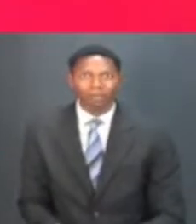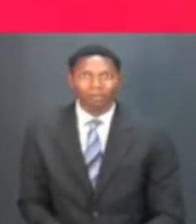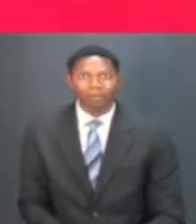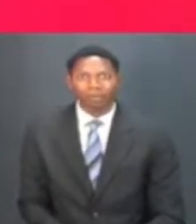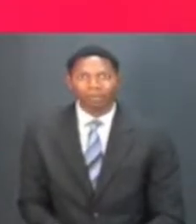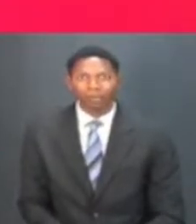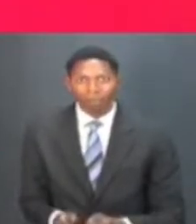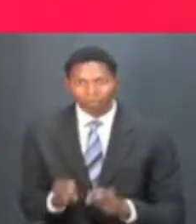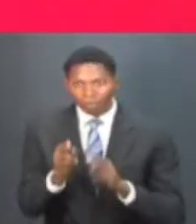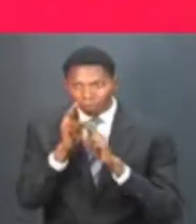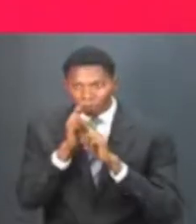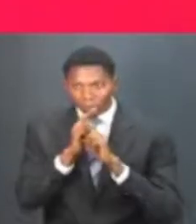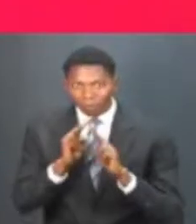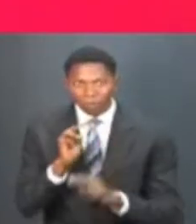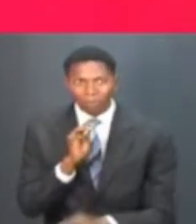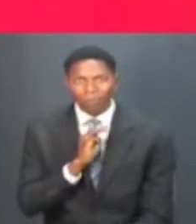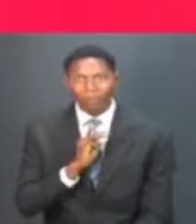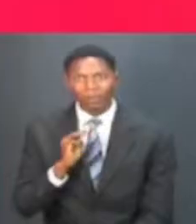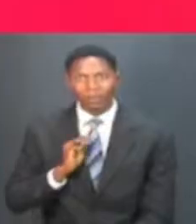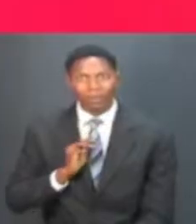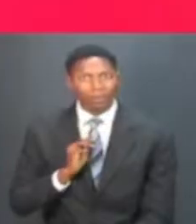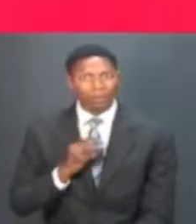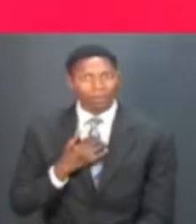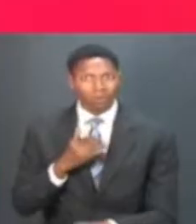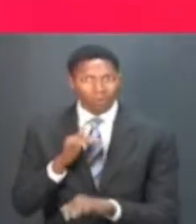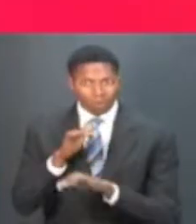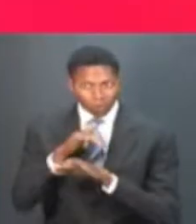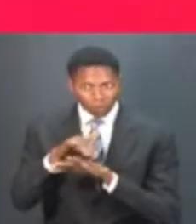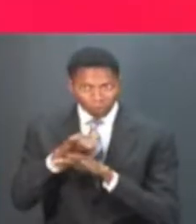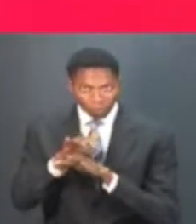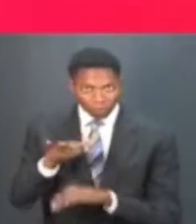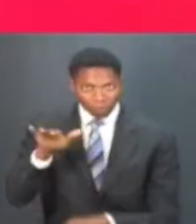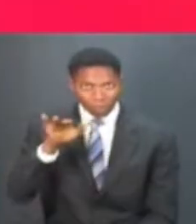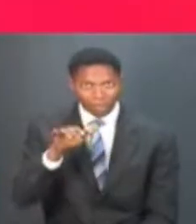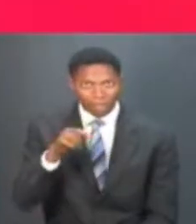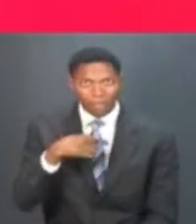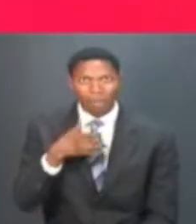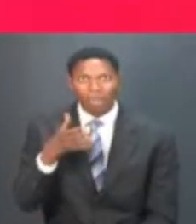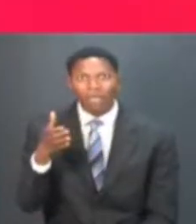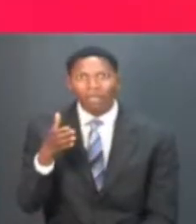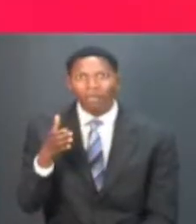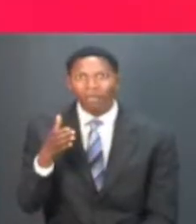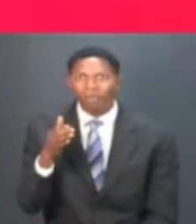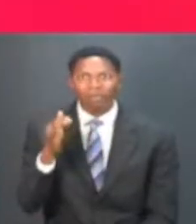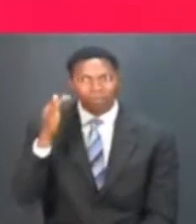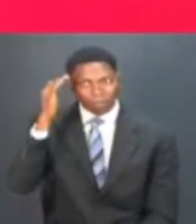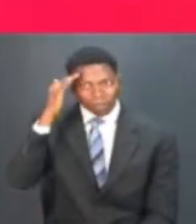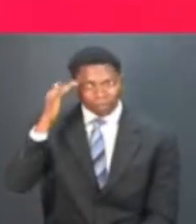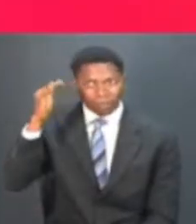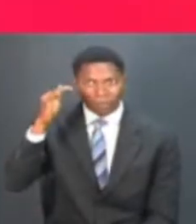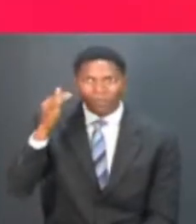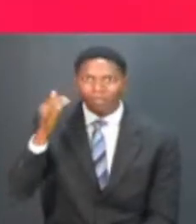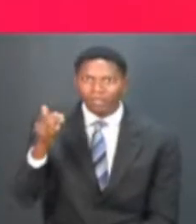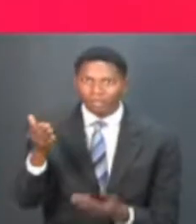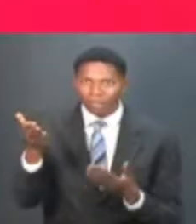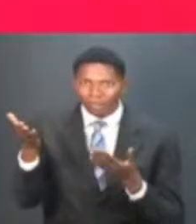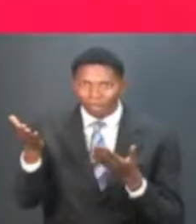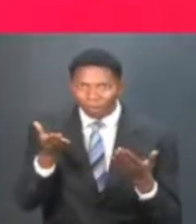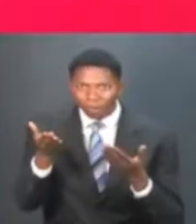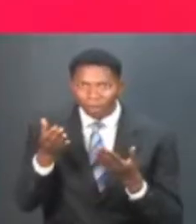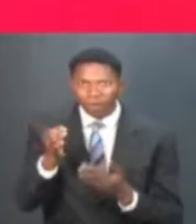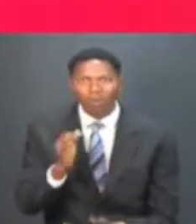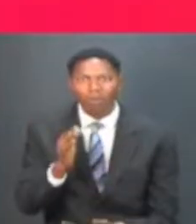Honorable members, on your behalf, I want to acknowledge the presence